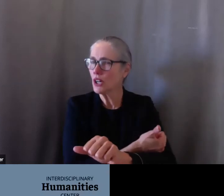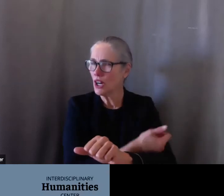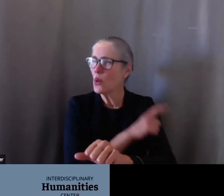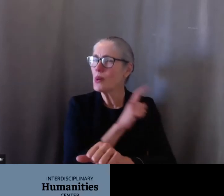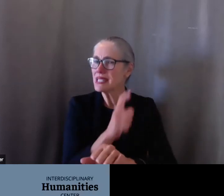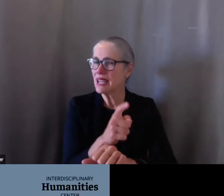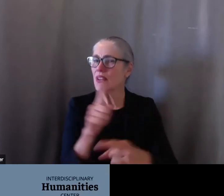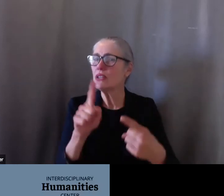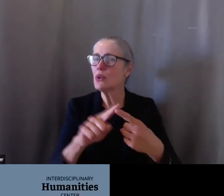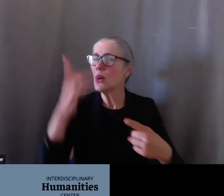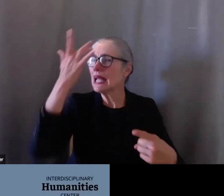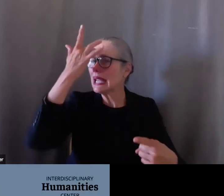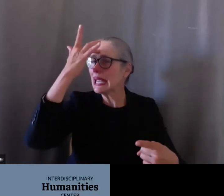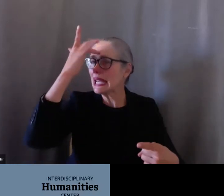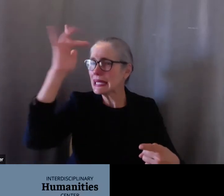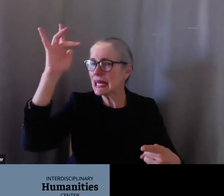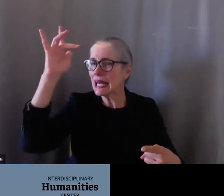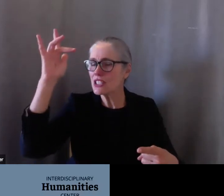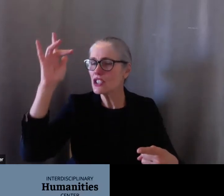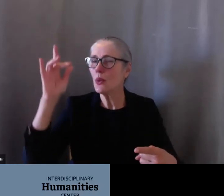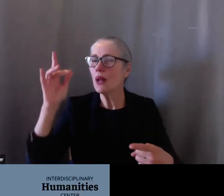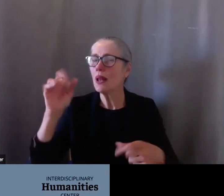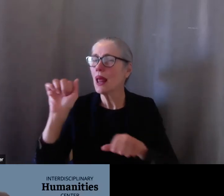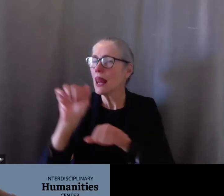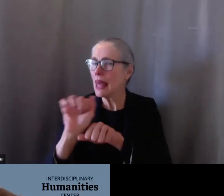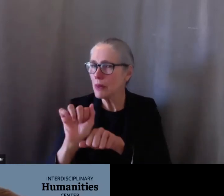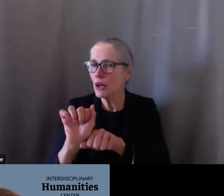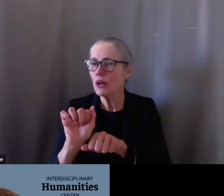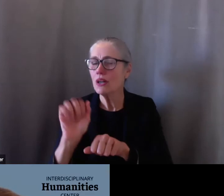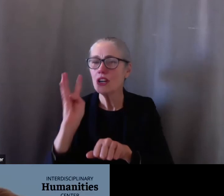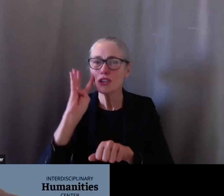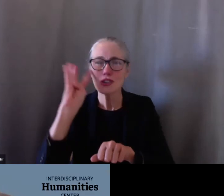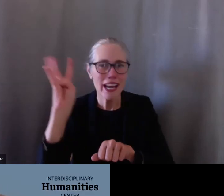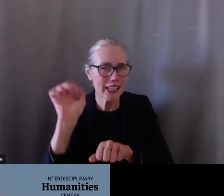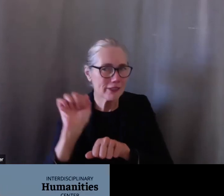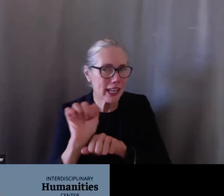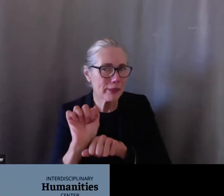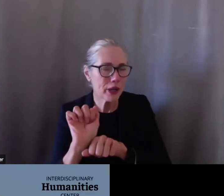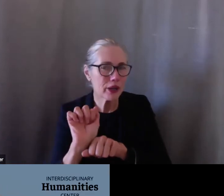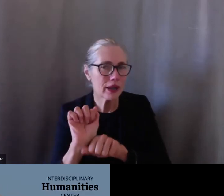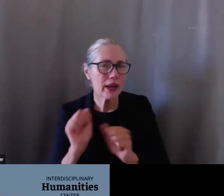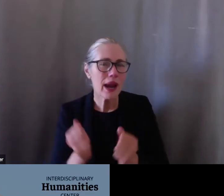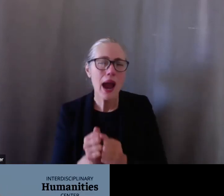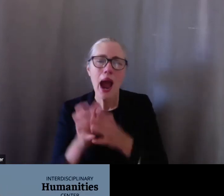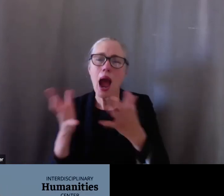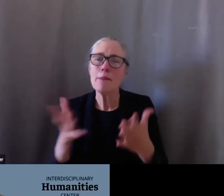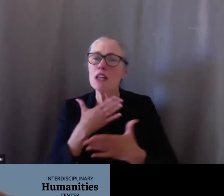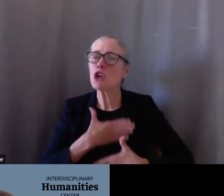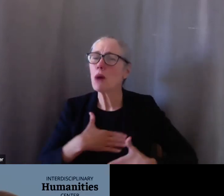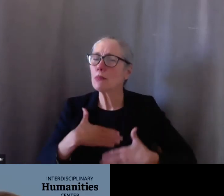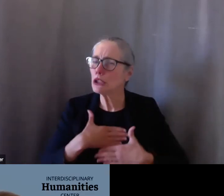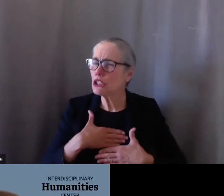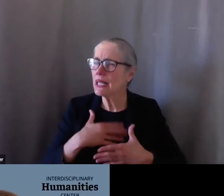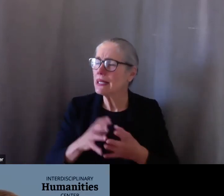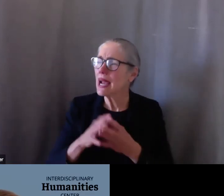technologies beginning in the 1980s, that you begin to see this idea of kind of the creative individual, the